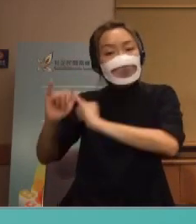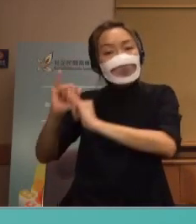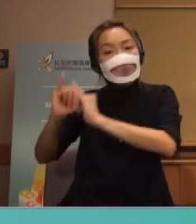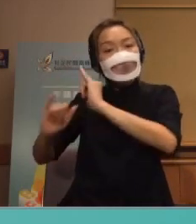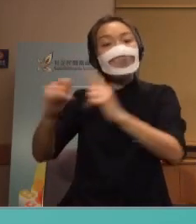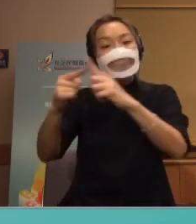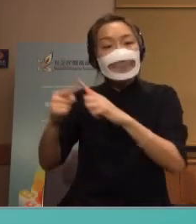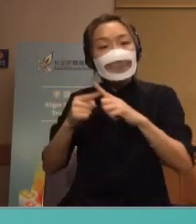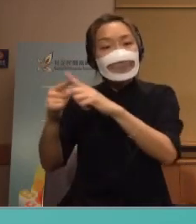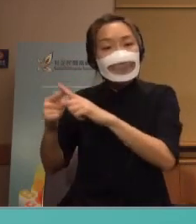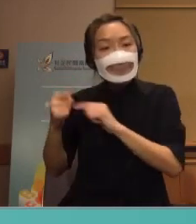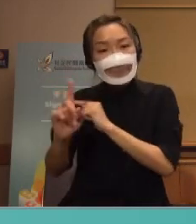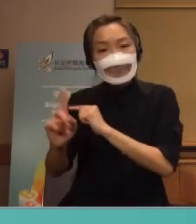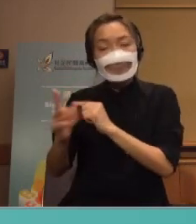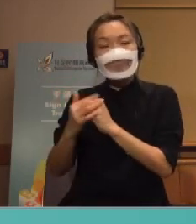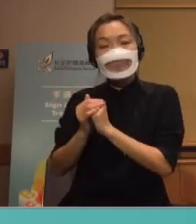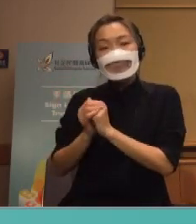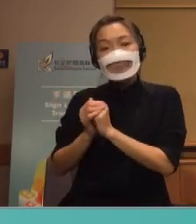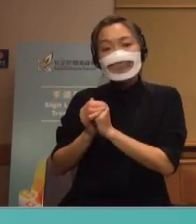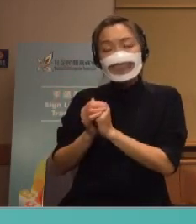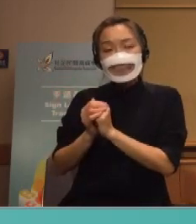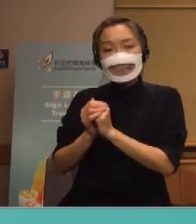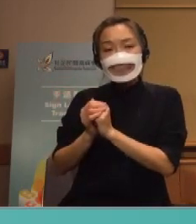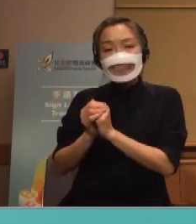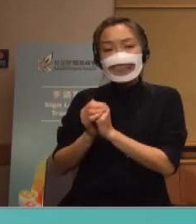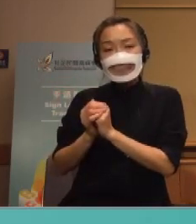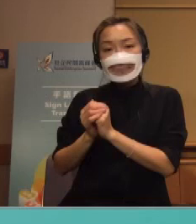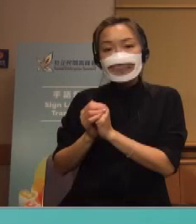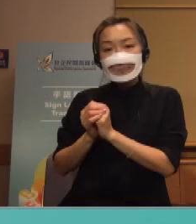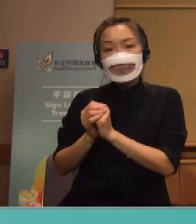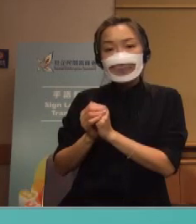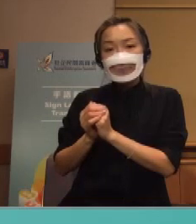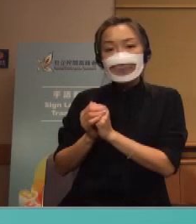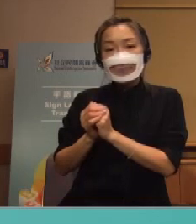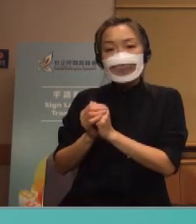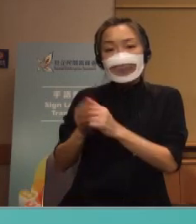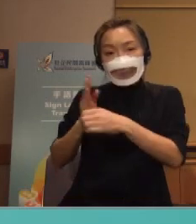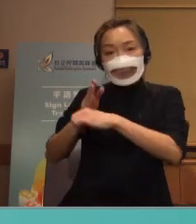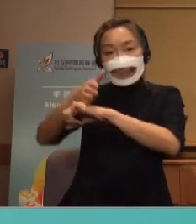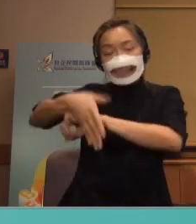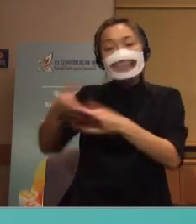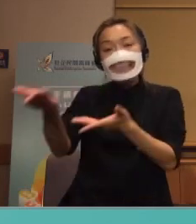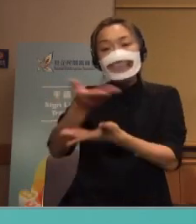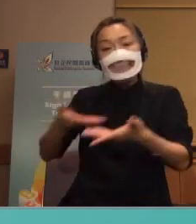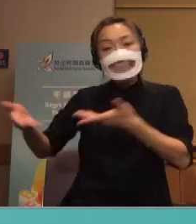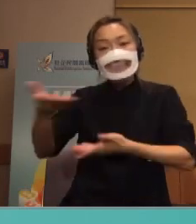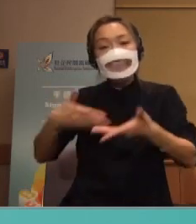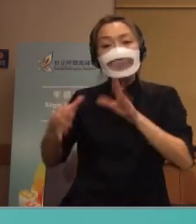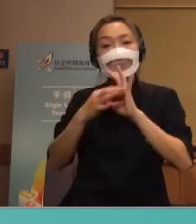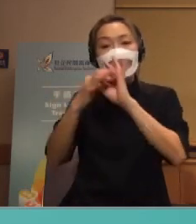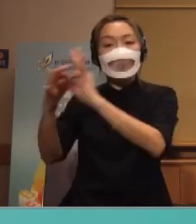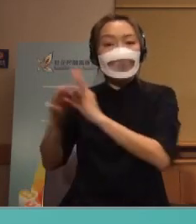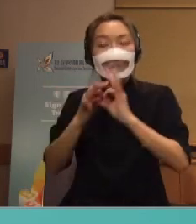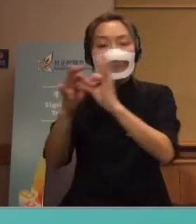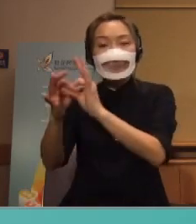of social relationships. And when they enter the crypto world, like for example, when Lewis is bringing his entire community into the crypto world for the first